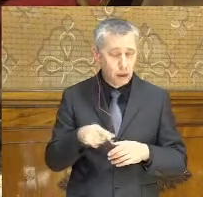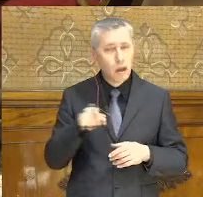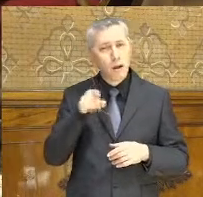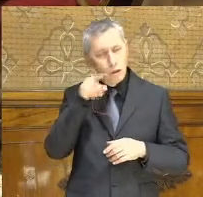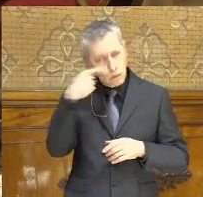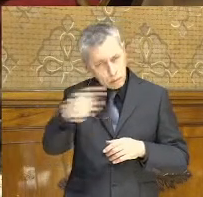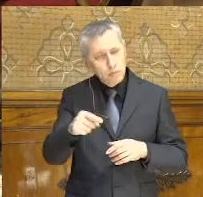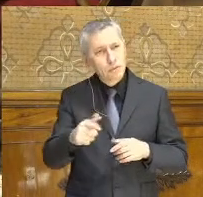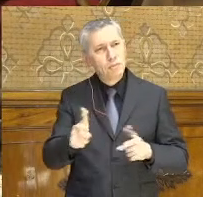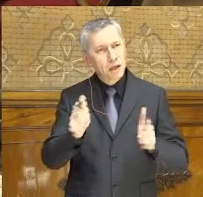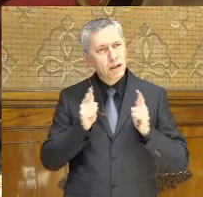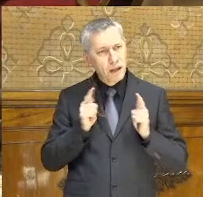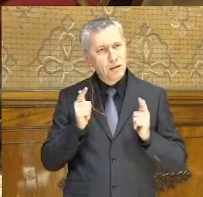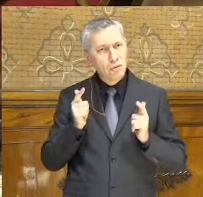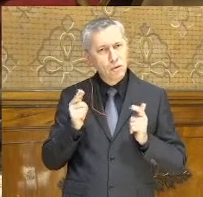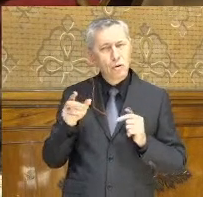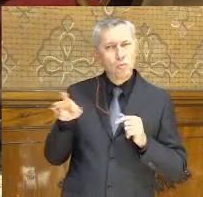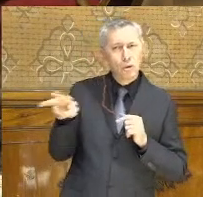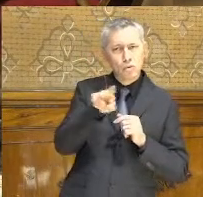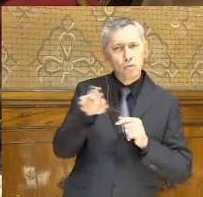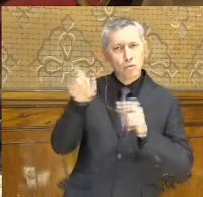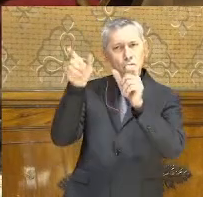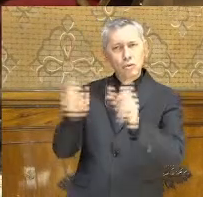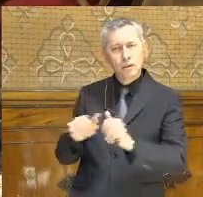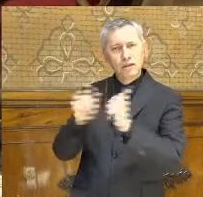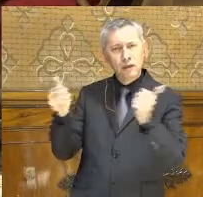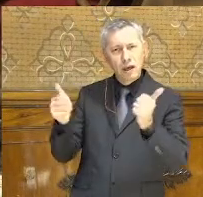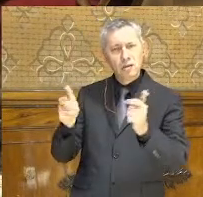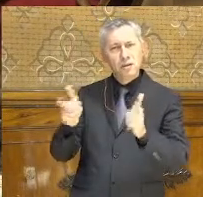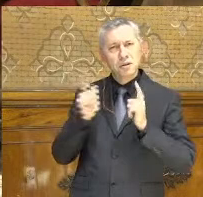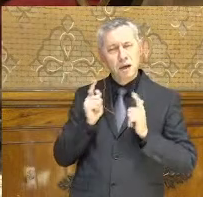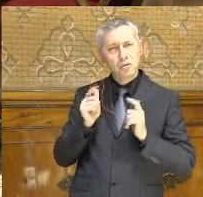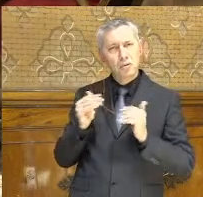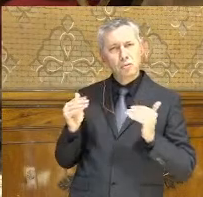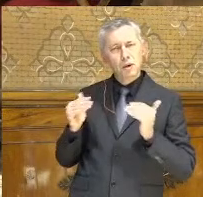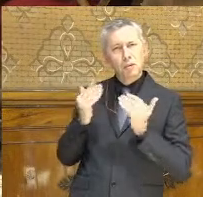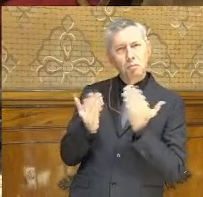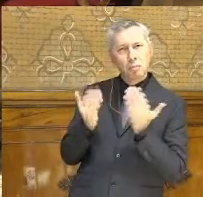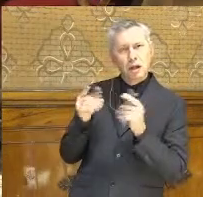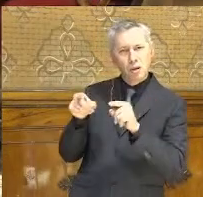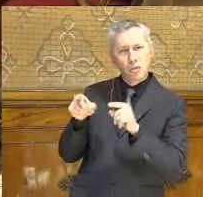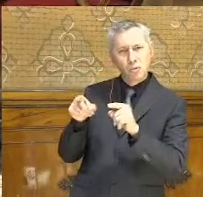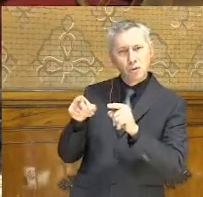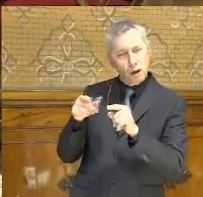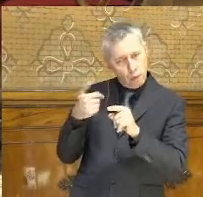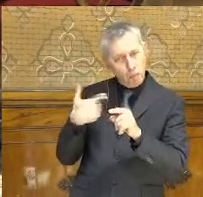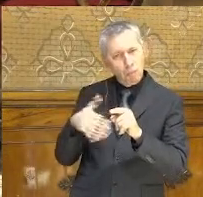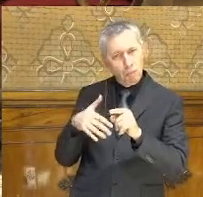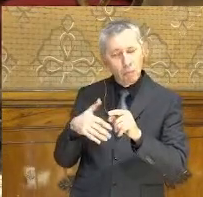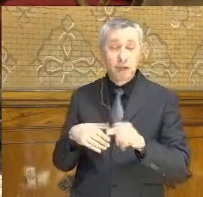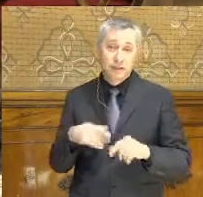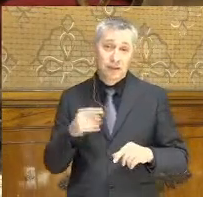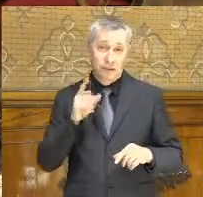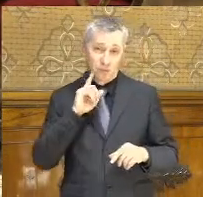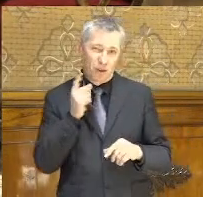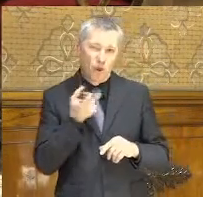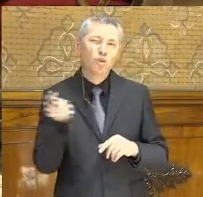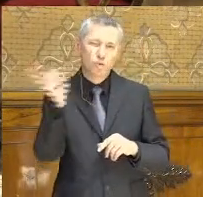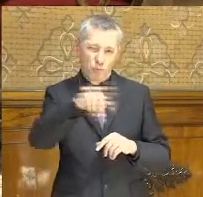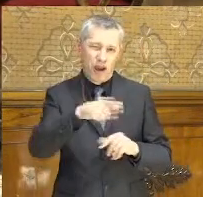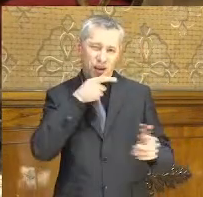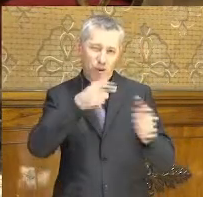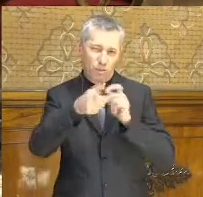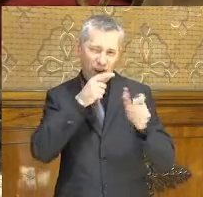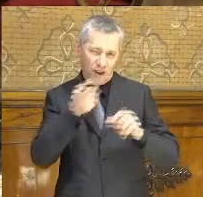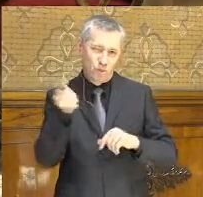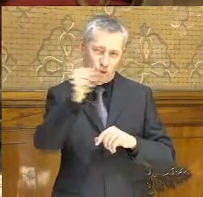Well. Do you want me to talk now or tomorrow at the seminar? Because tomorrow maybe. This is a question for the seminar tomorrow. So let's